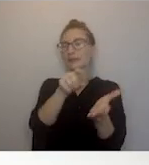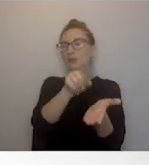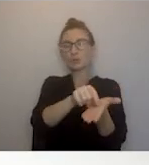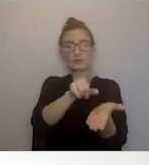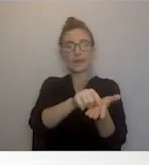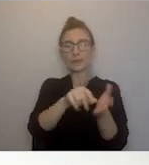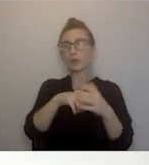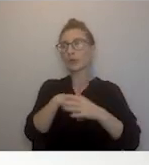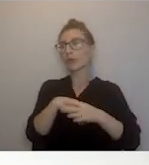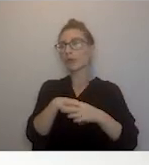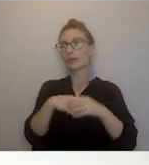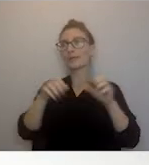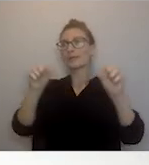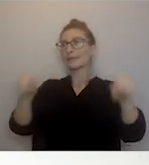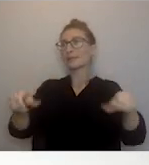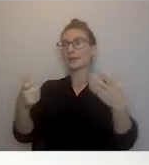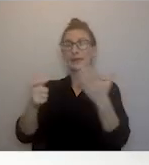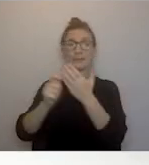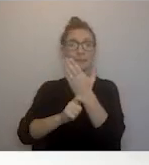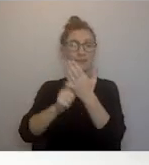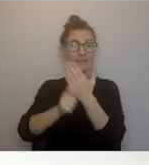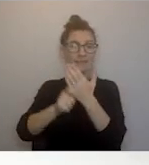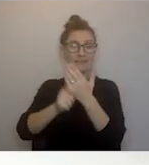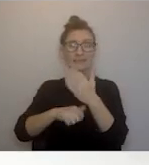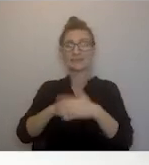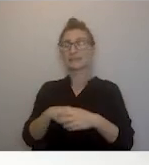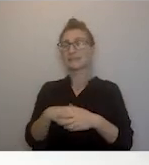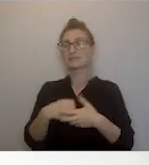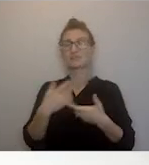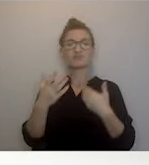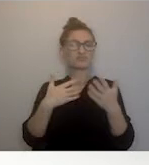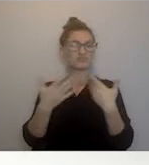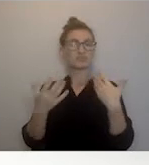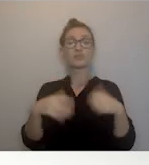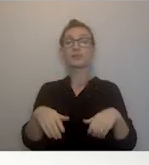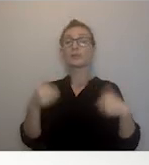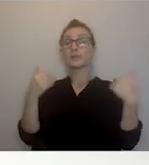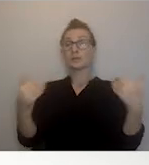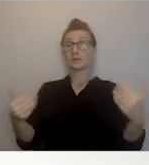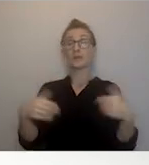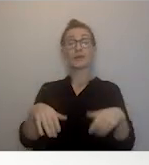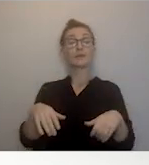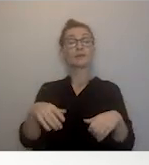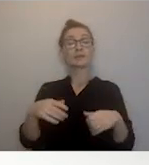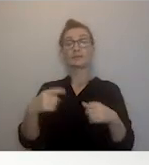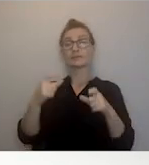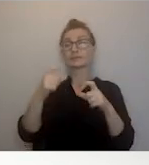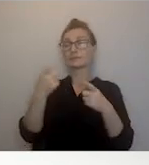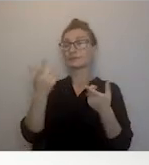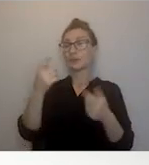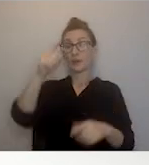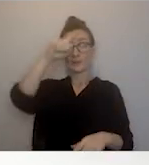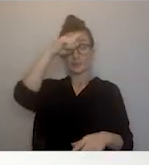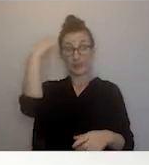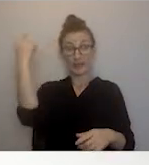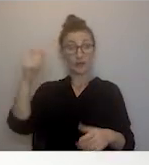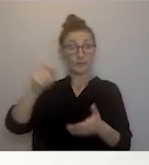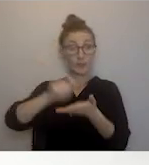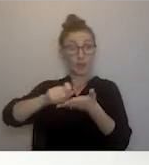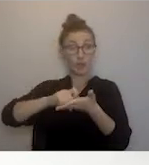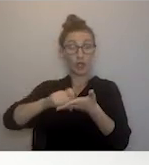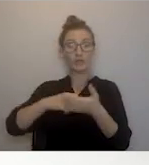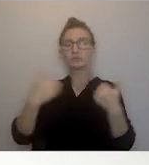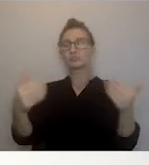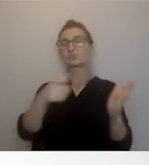be a newspaper. This can be, if anyone took one of our pamphlets, we'll work on the pamphlets. And you take a marker and you black out words that